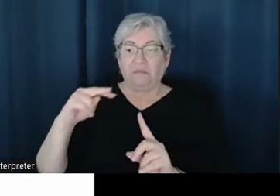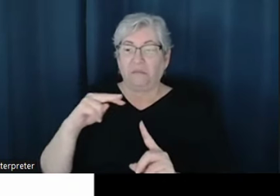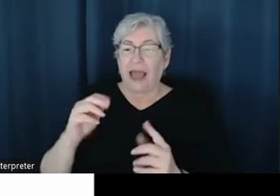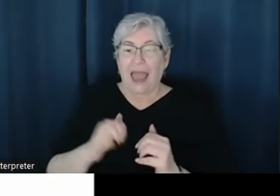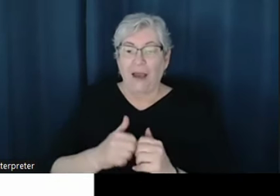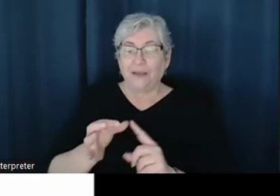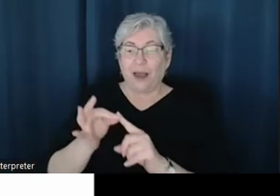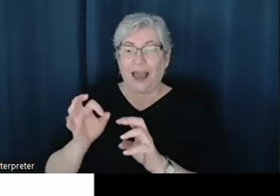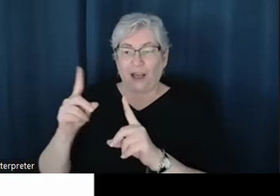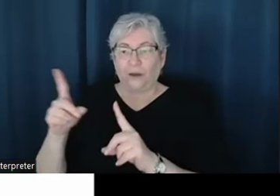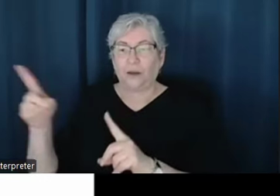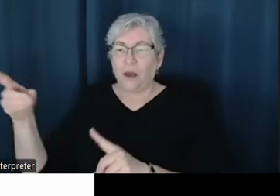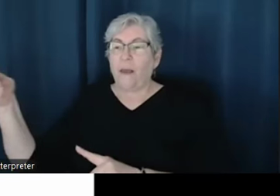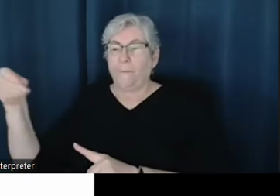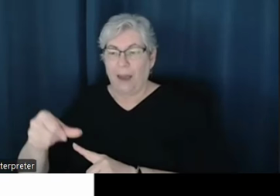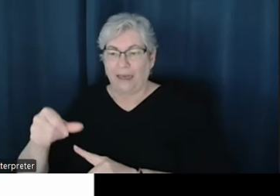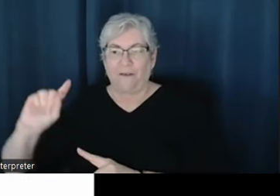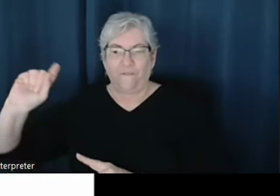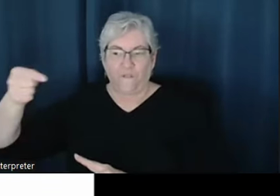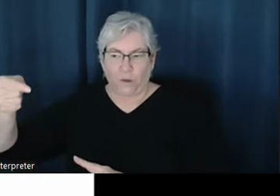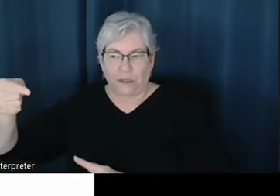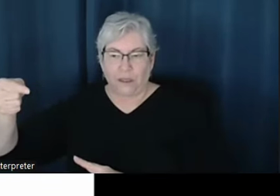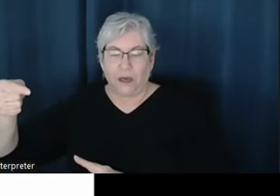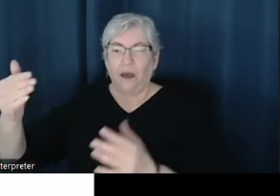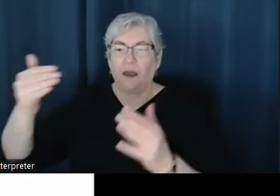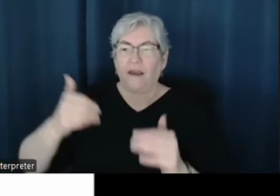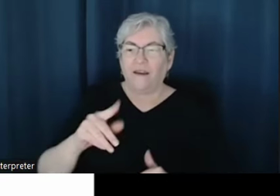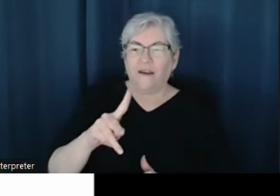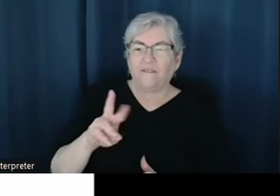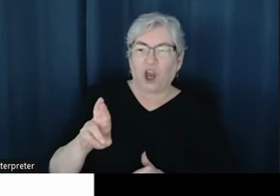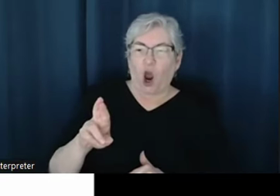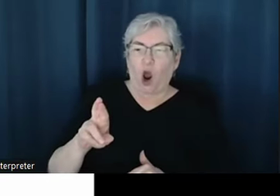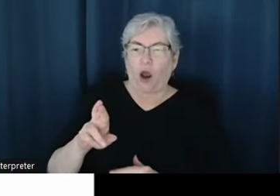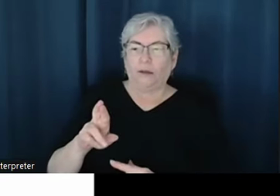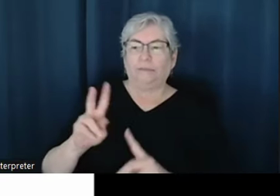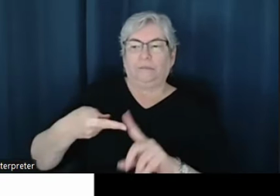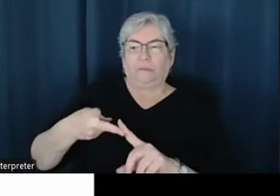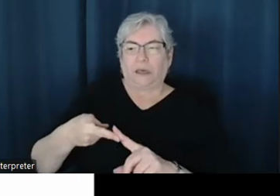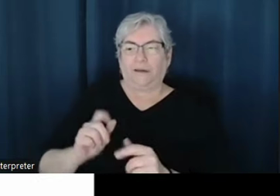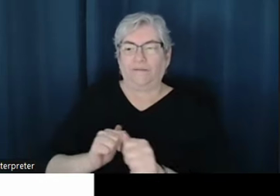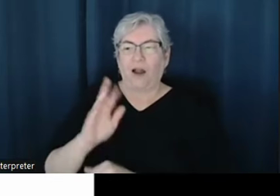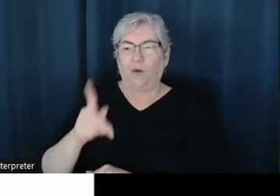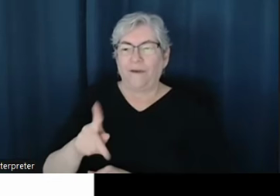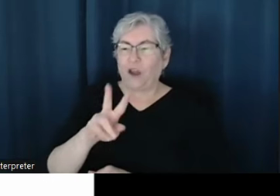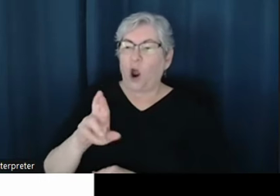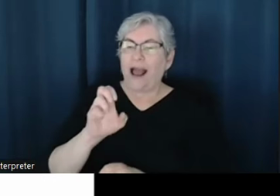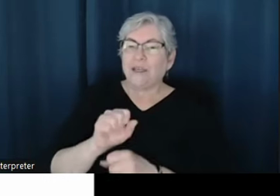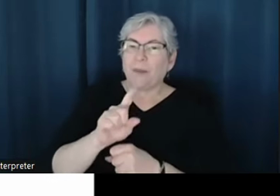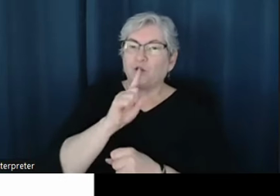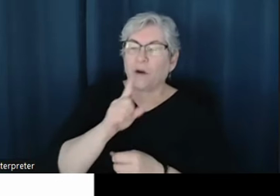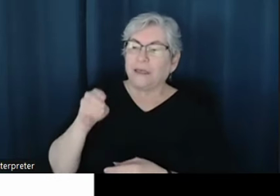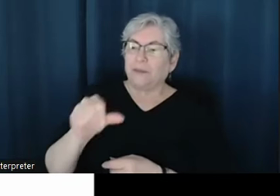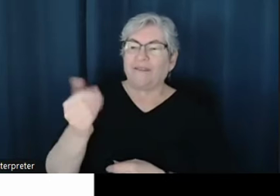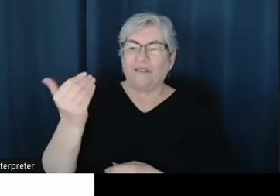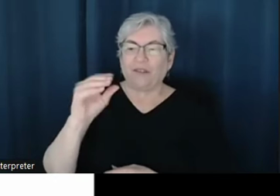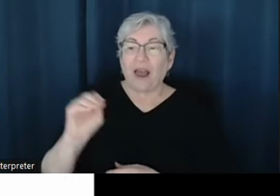special ed system is the payer of first resort, and then the VR system is, the follow-up. But the VR system has to make sure they're spending at least 15%